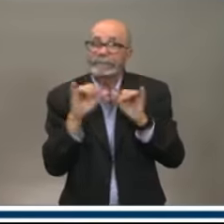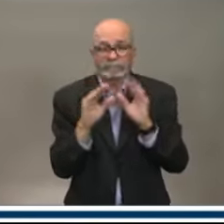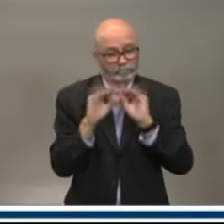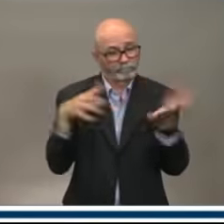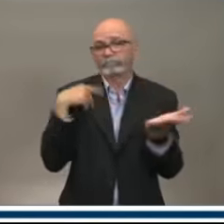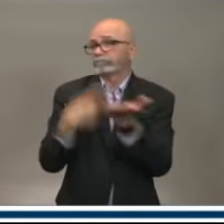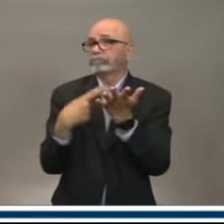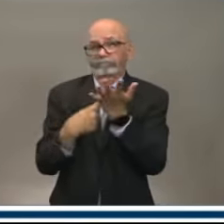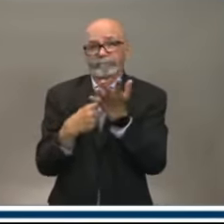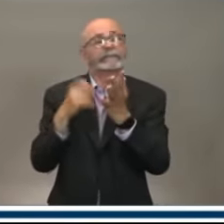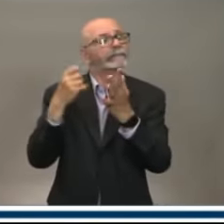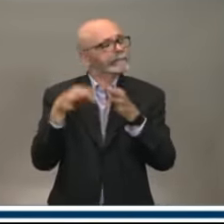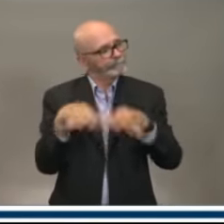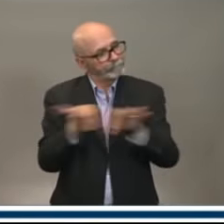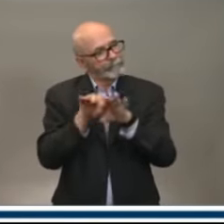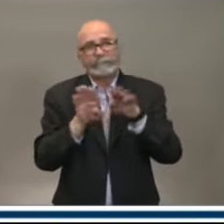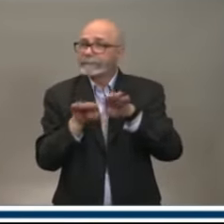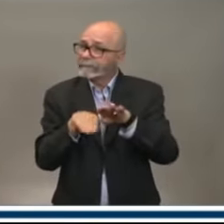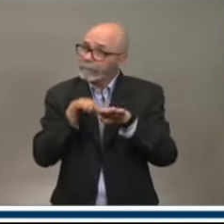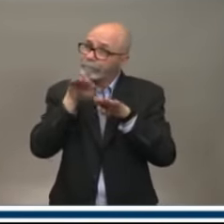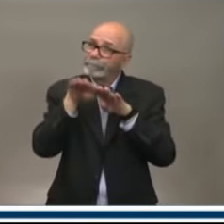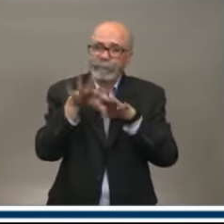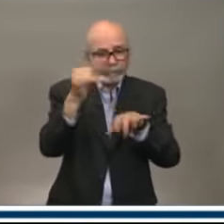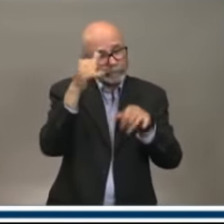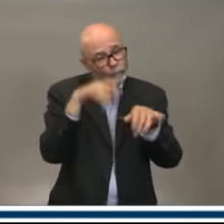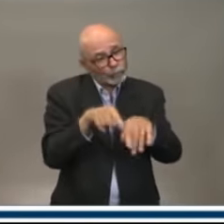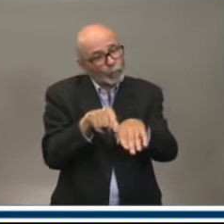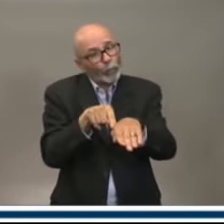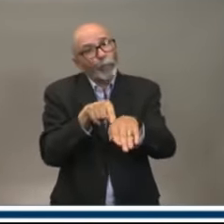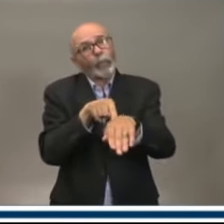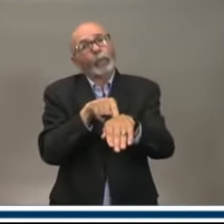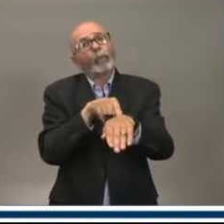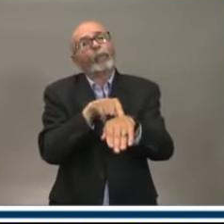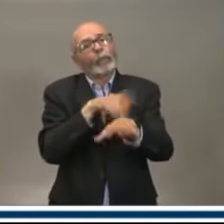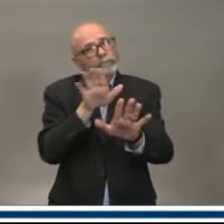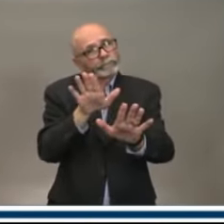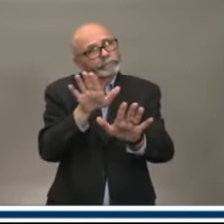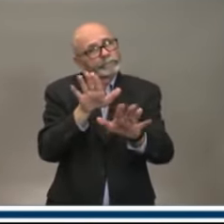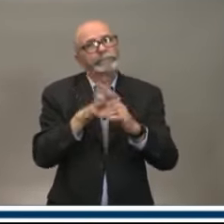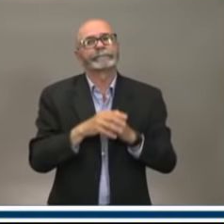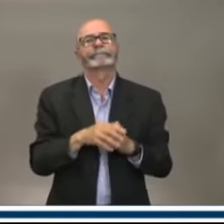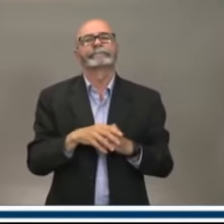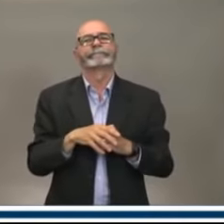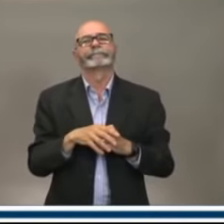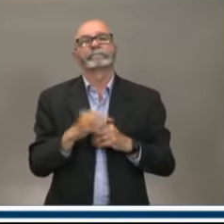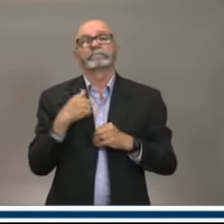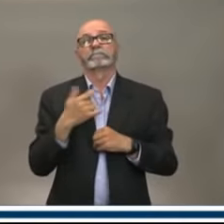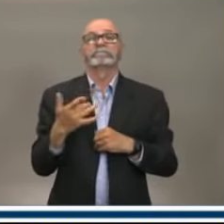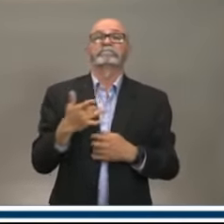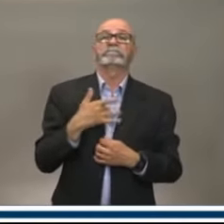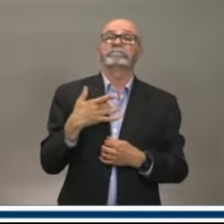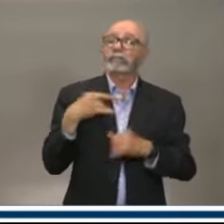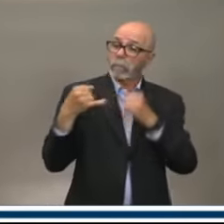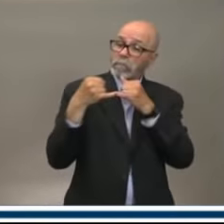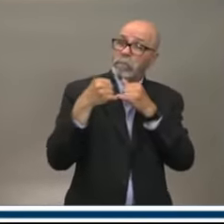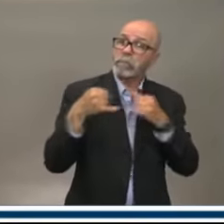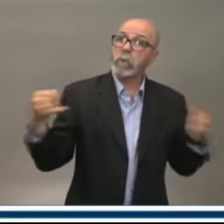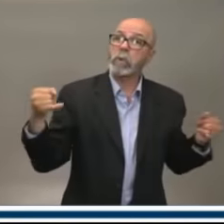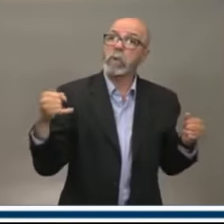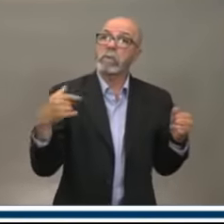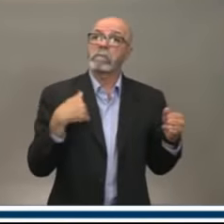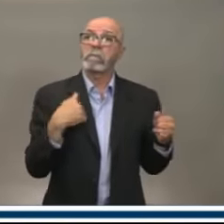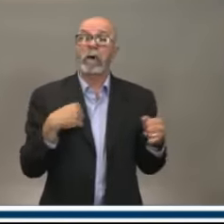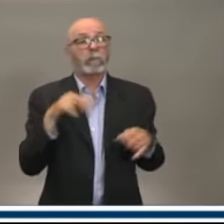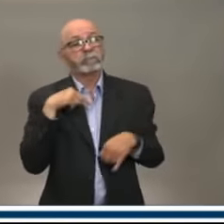this slowly, but I don't see the borders opening up. As a matter of fact, I hear some of my